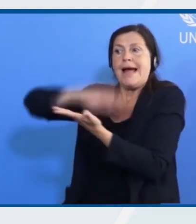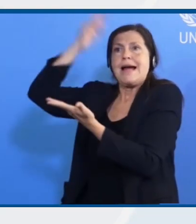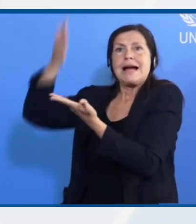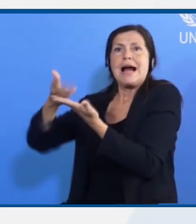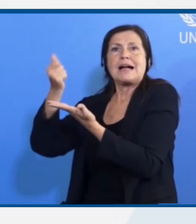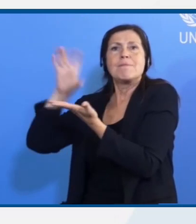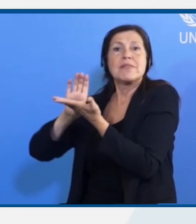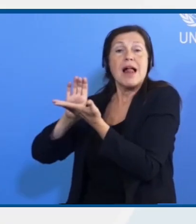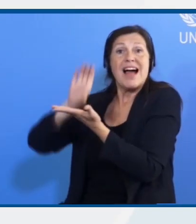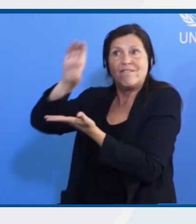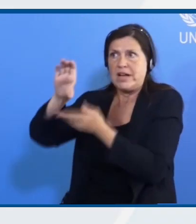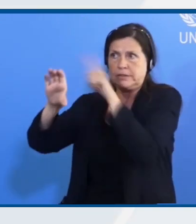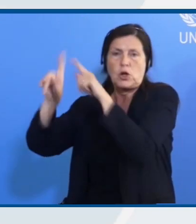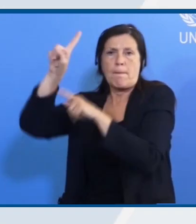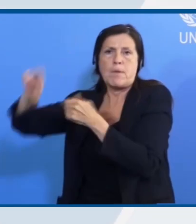any examples?